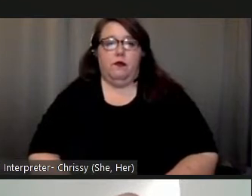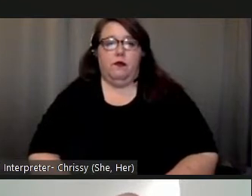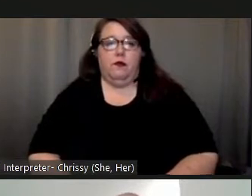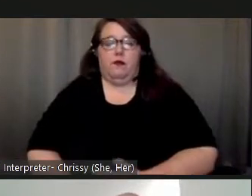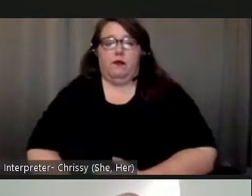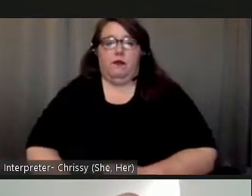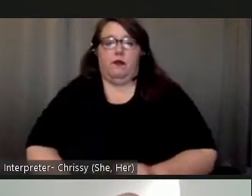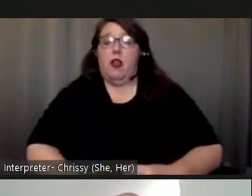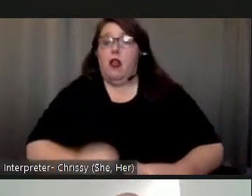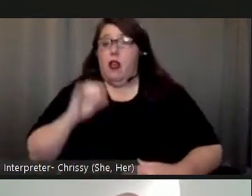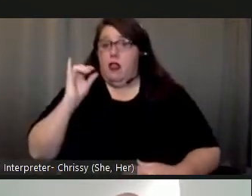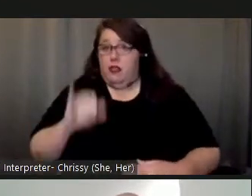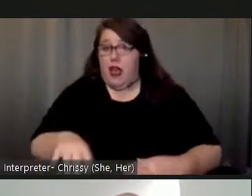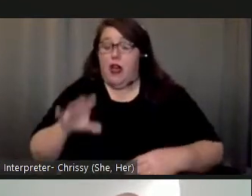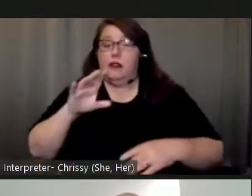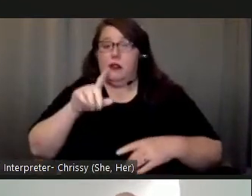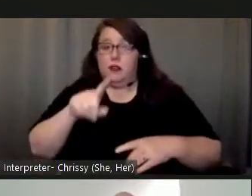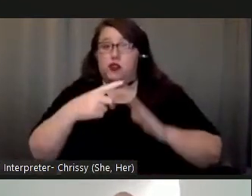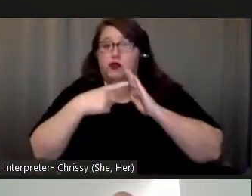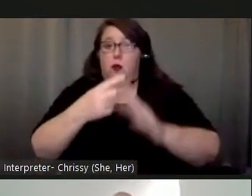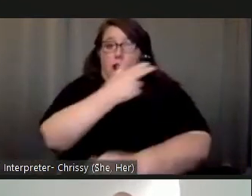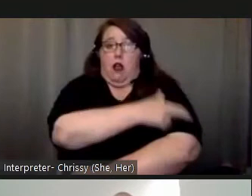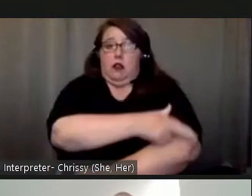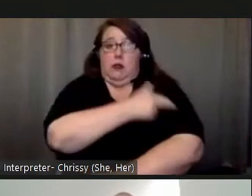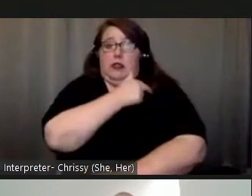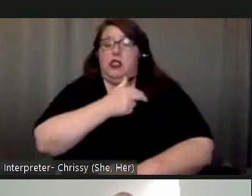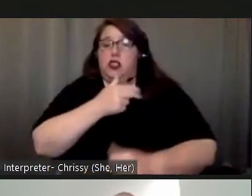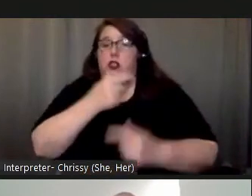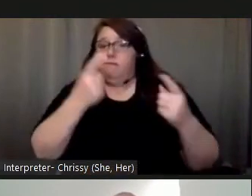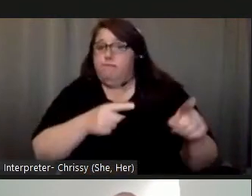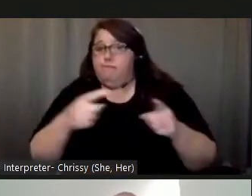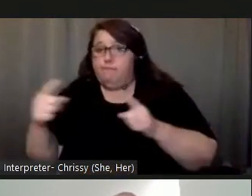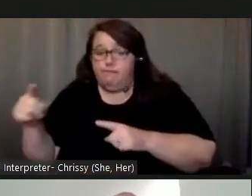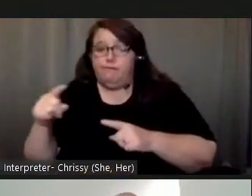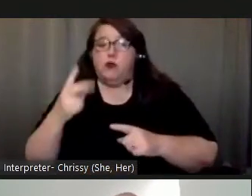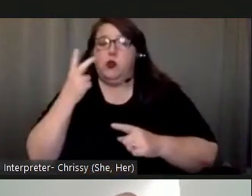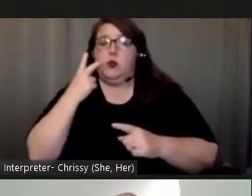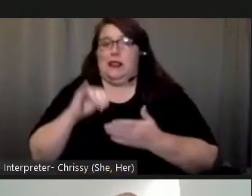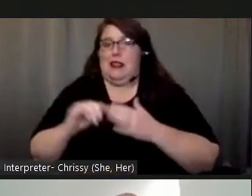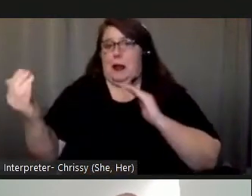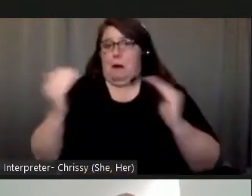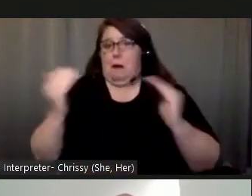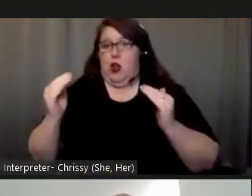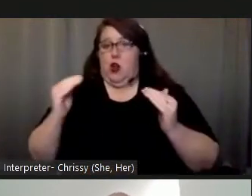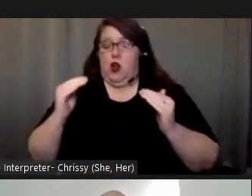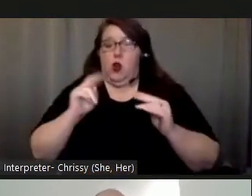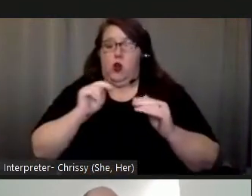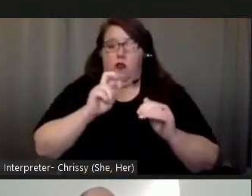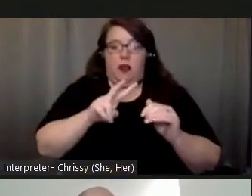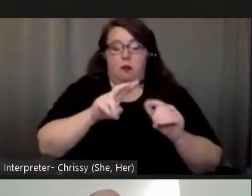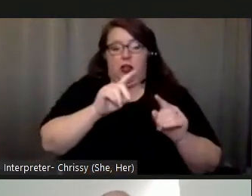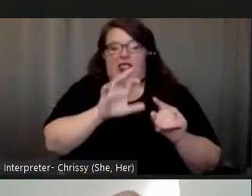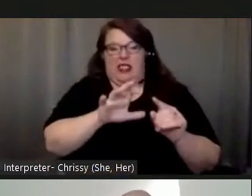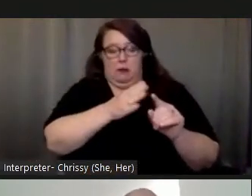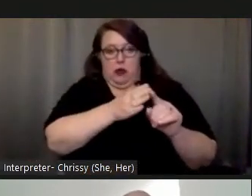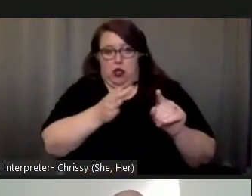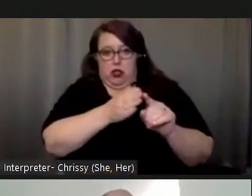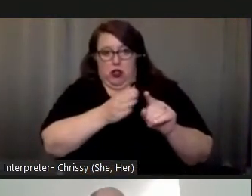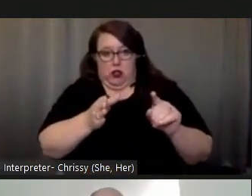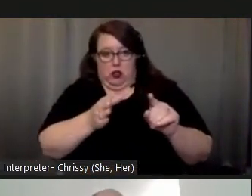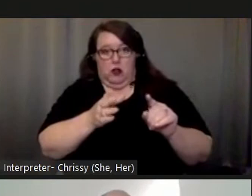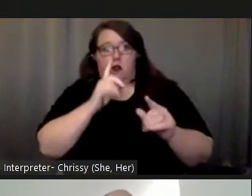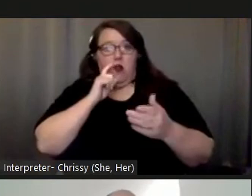This figure is showing you our hospitalization trend. So you can see that compared to late November, early December, we certainly have seen